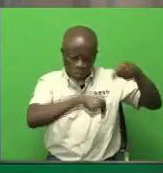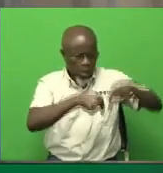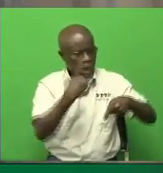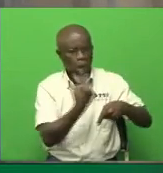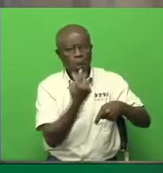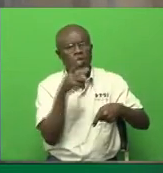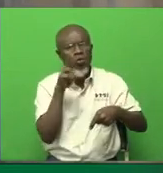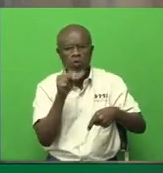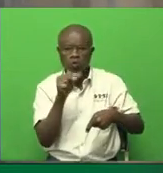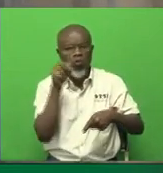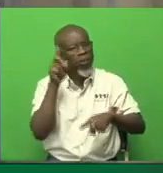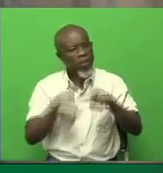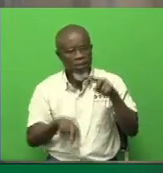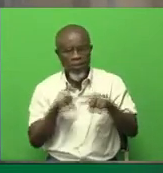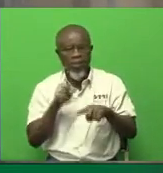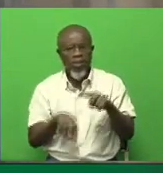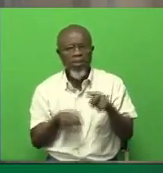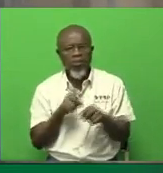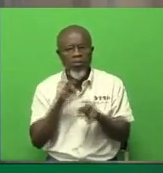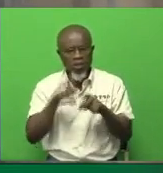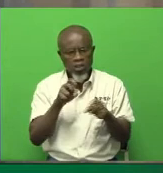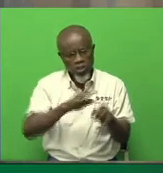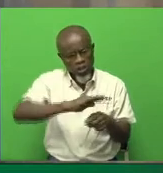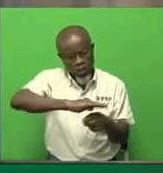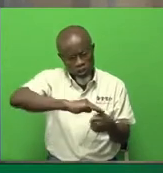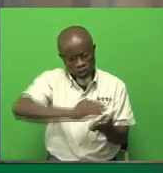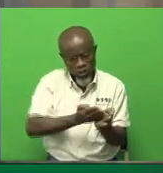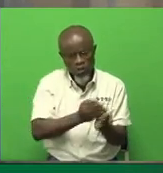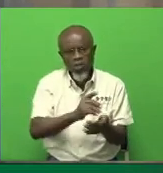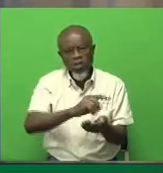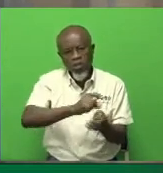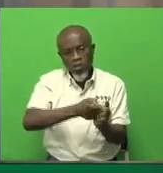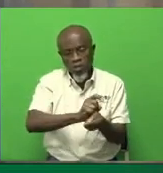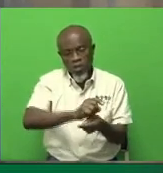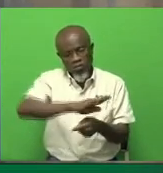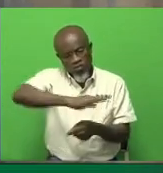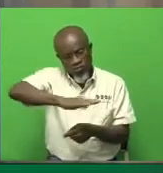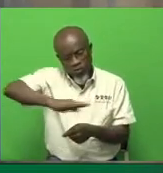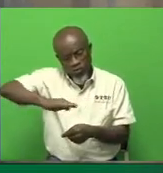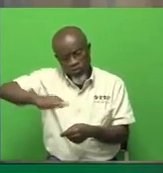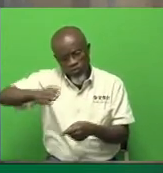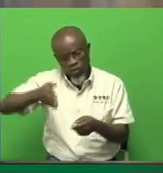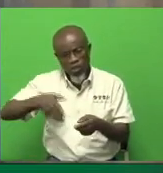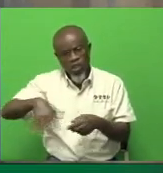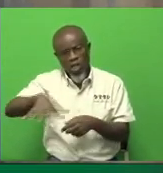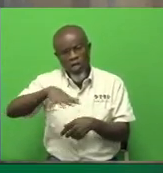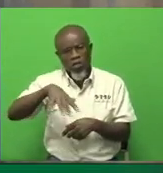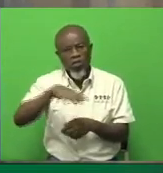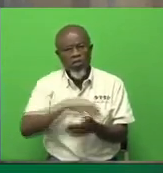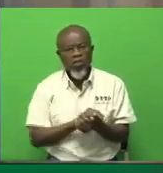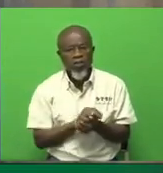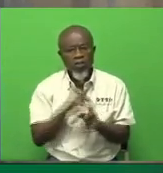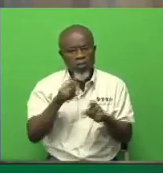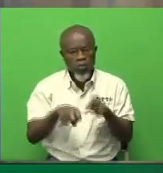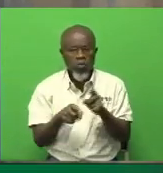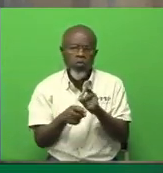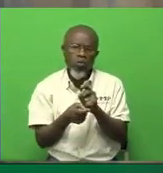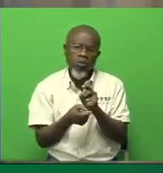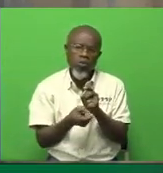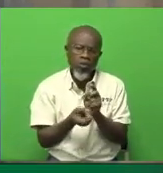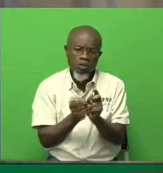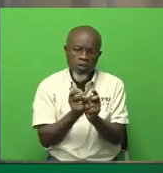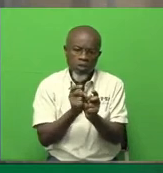this sector we have identified several Prosperity engines to create new jobs transform the economy and create